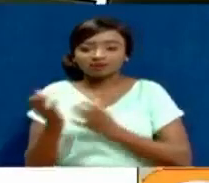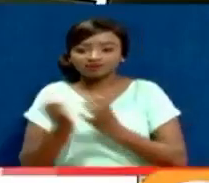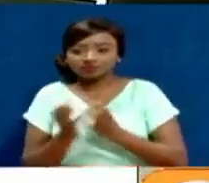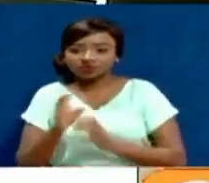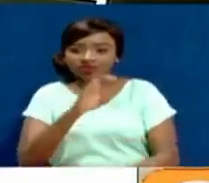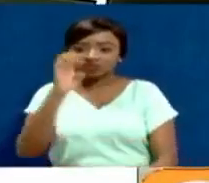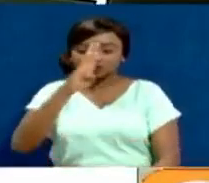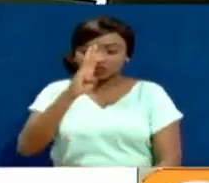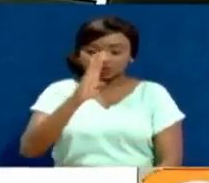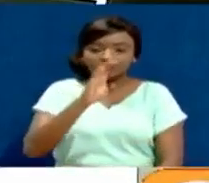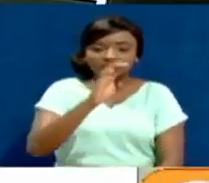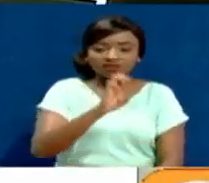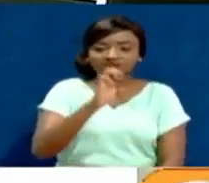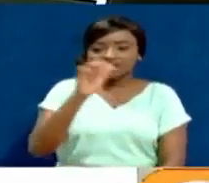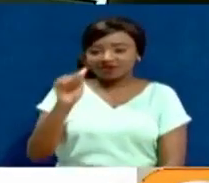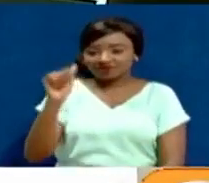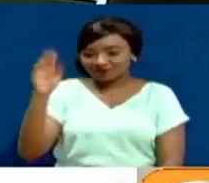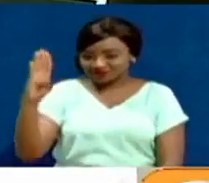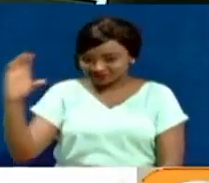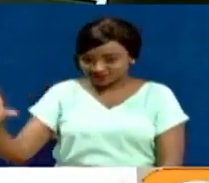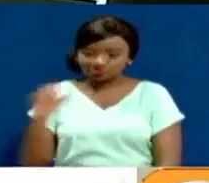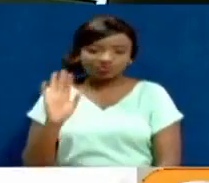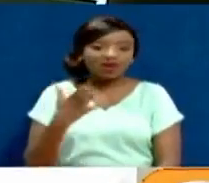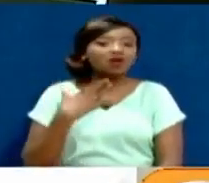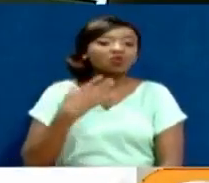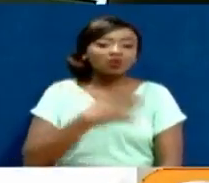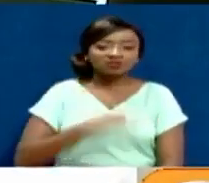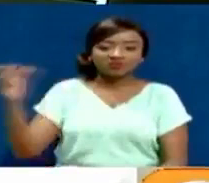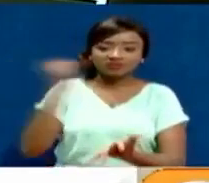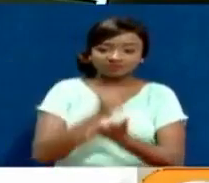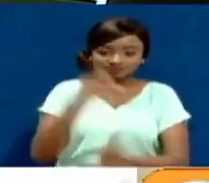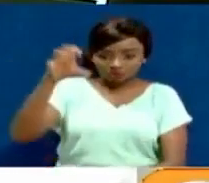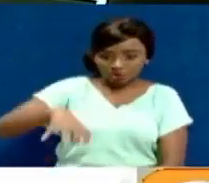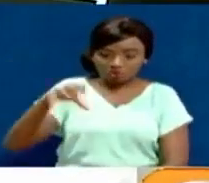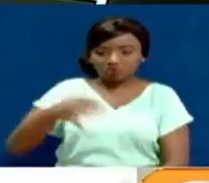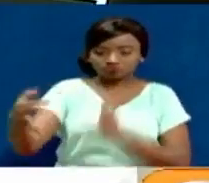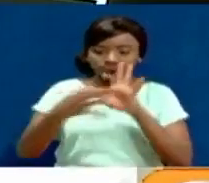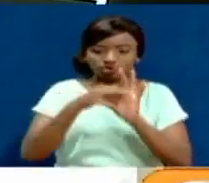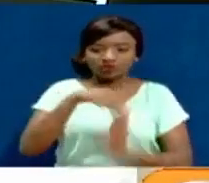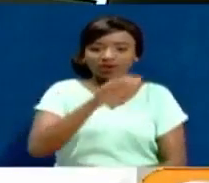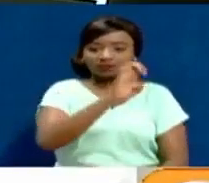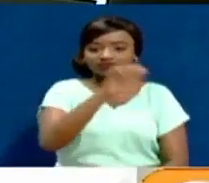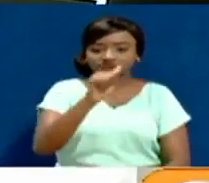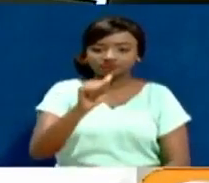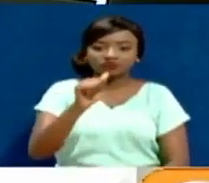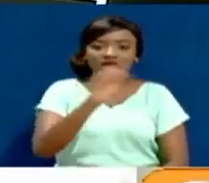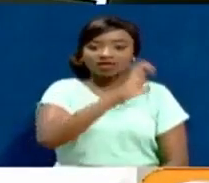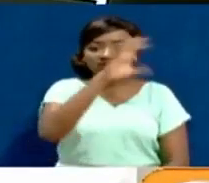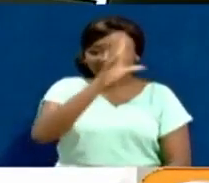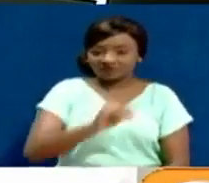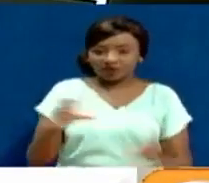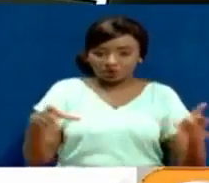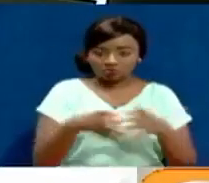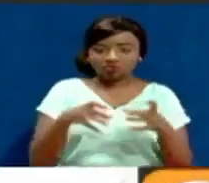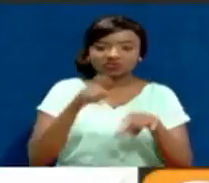News and the East African Business Council is calling for urgent admission of the Democratic Republic of Congo into the East African community. Now,